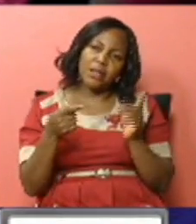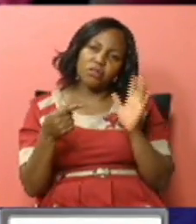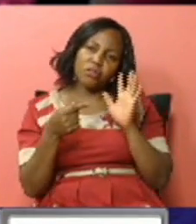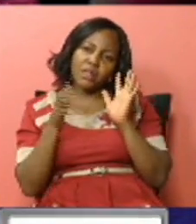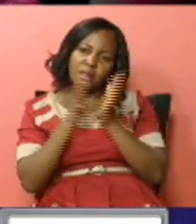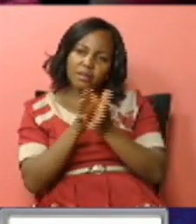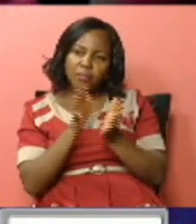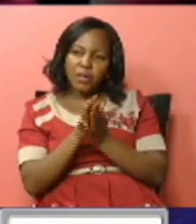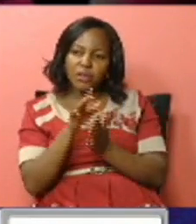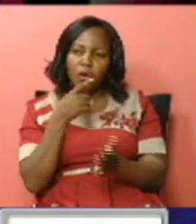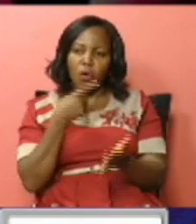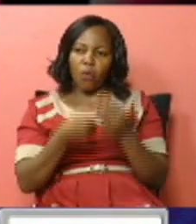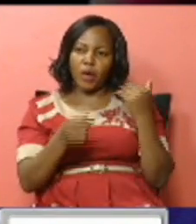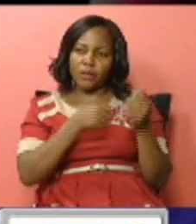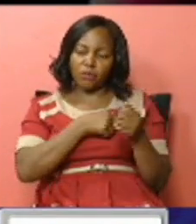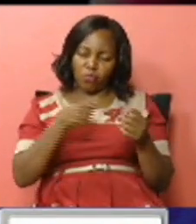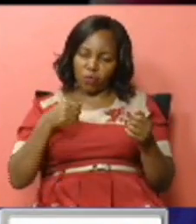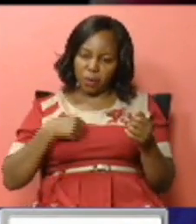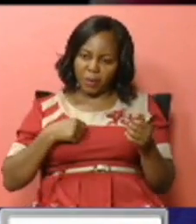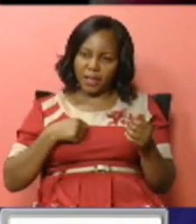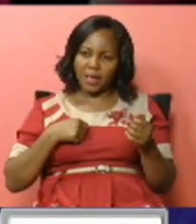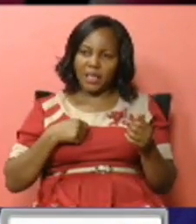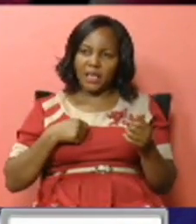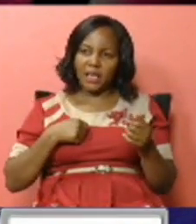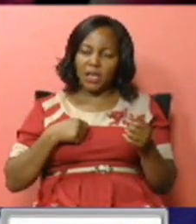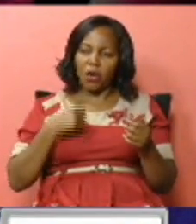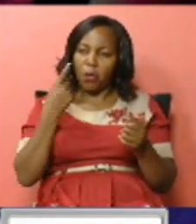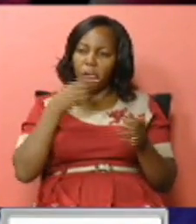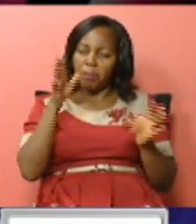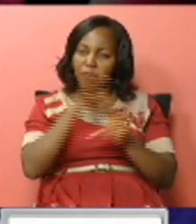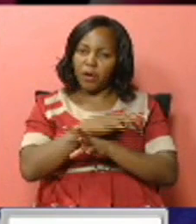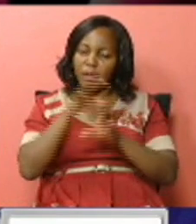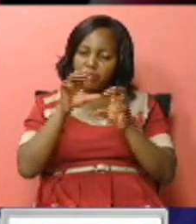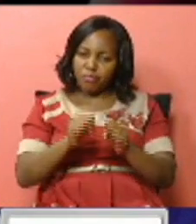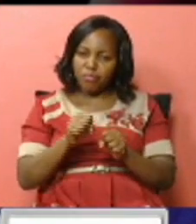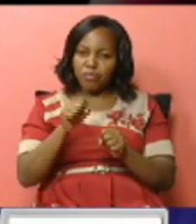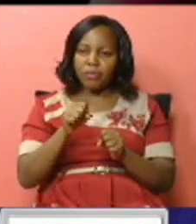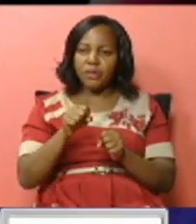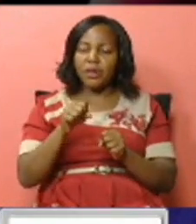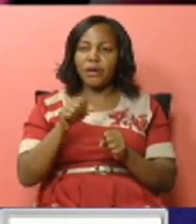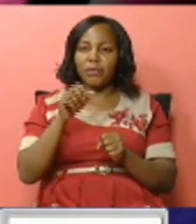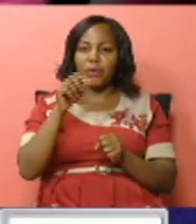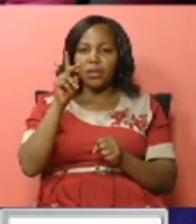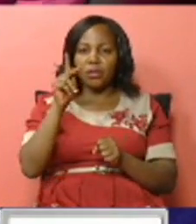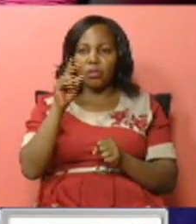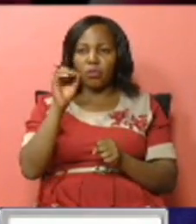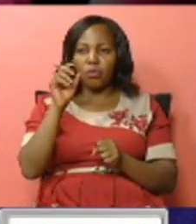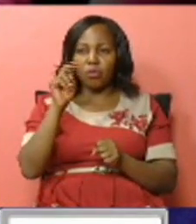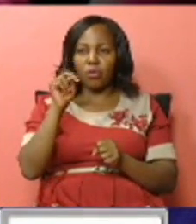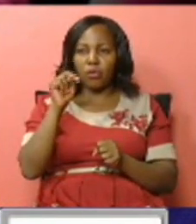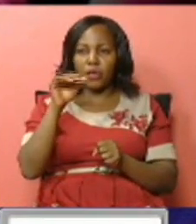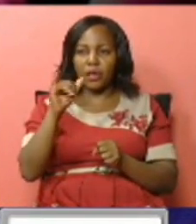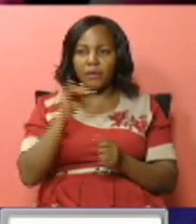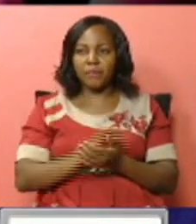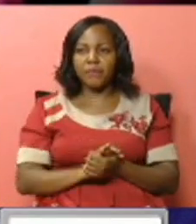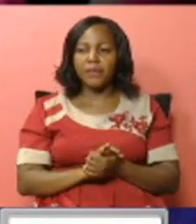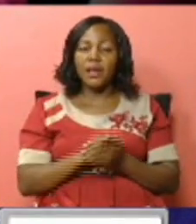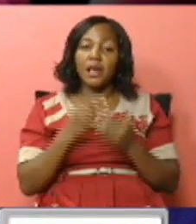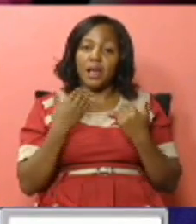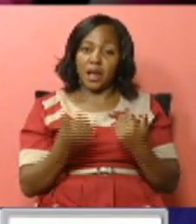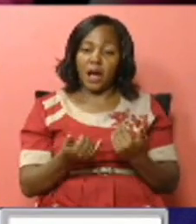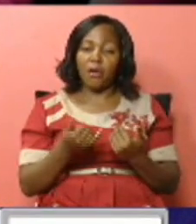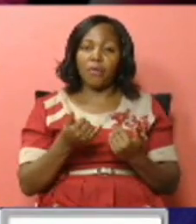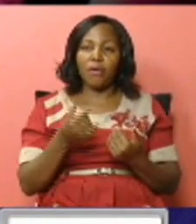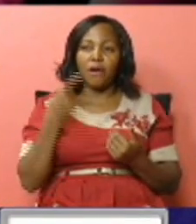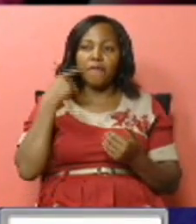picture of what females in the post-LRA war face, the challenges they face. Thank you for that question, Sanja.